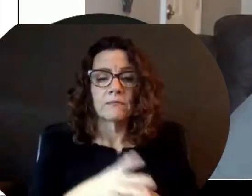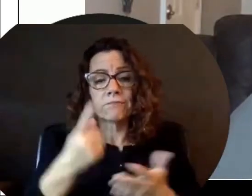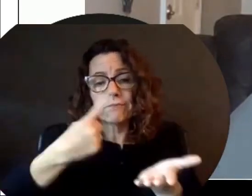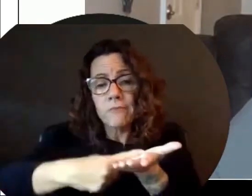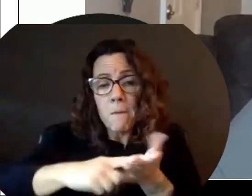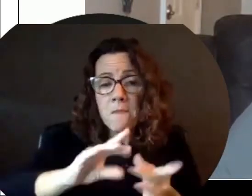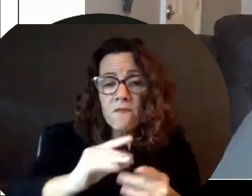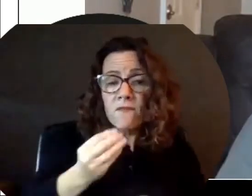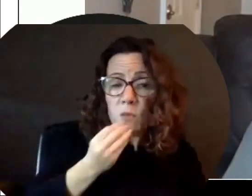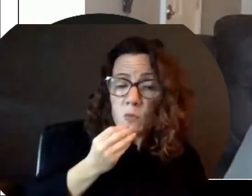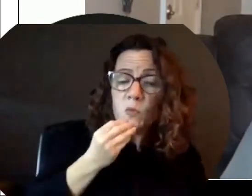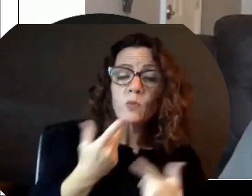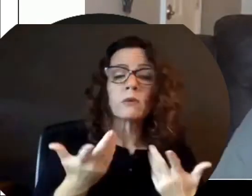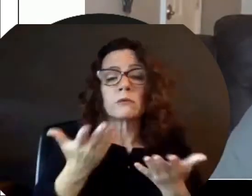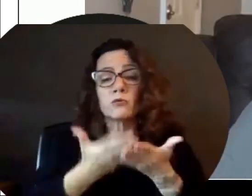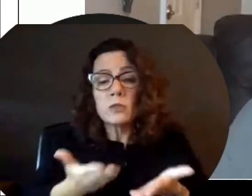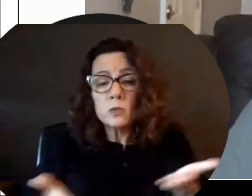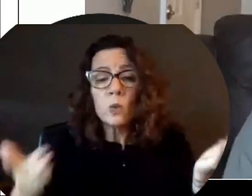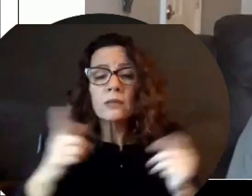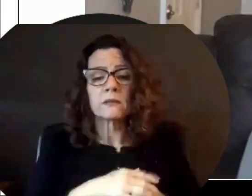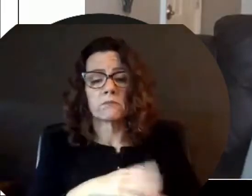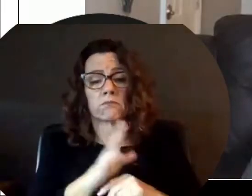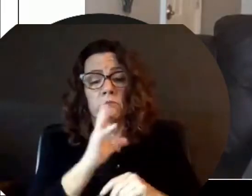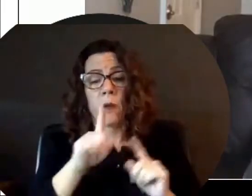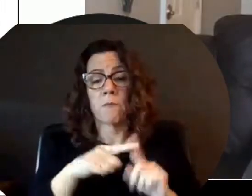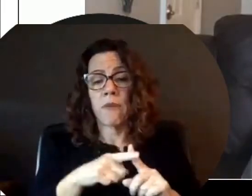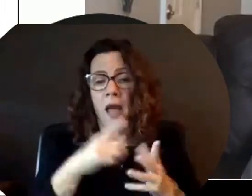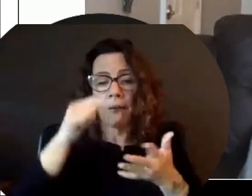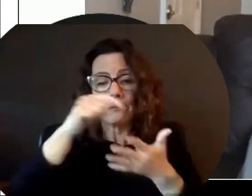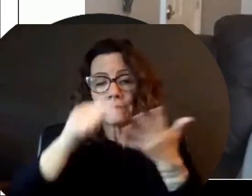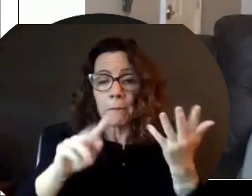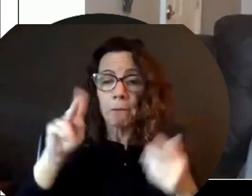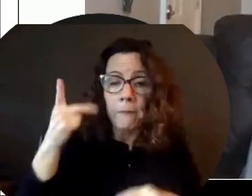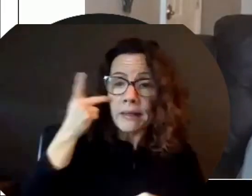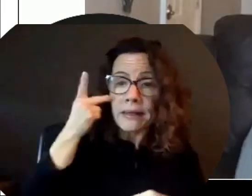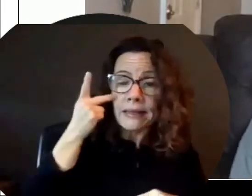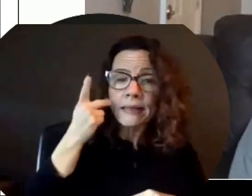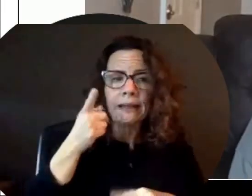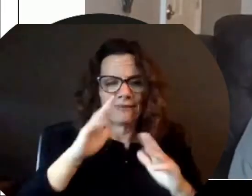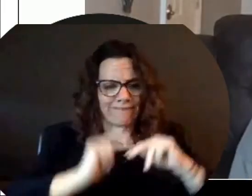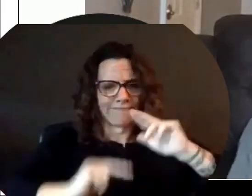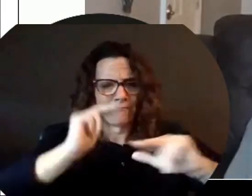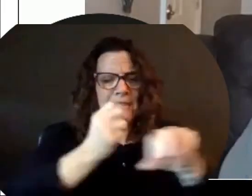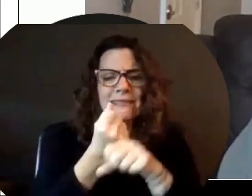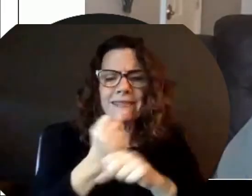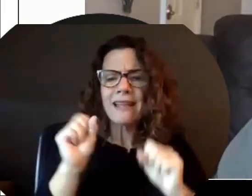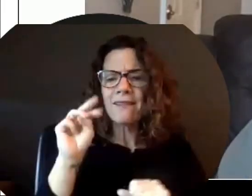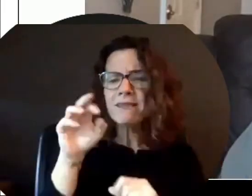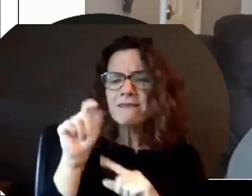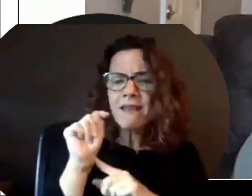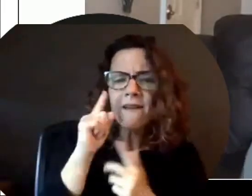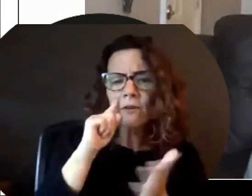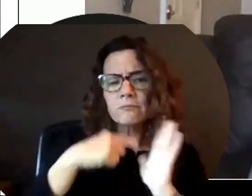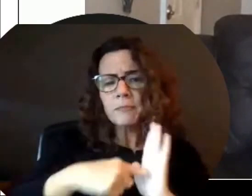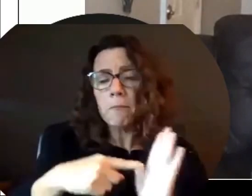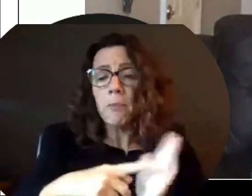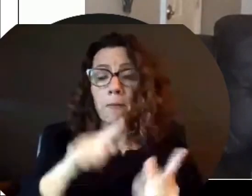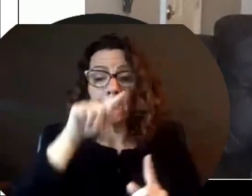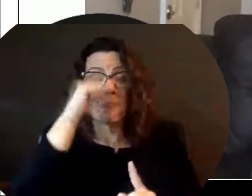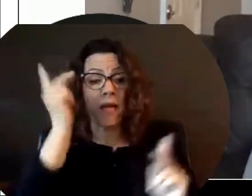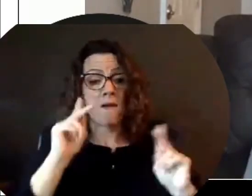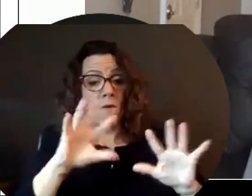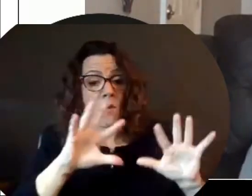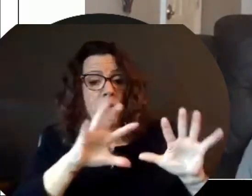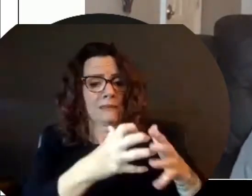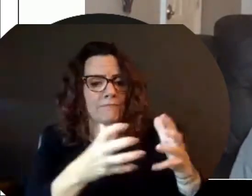being interdependent and understanding that we are independent beings. But it's not, we're something that we are divided from on the outside a lot